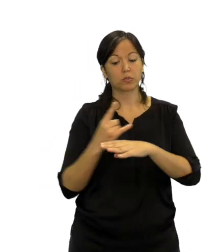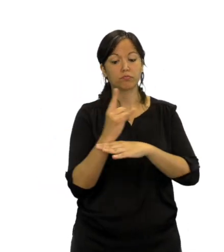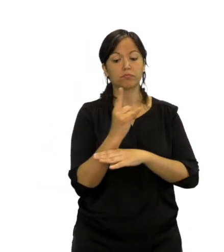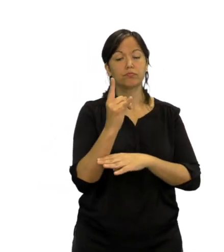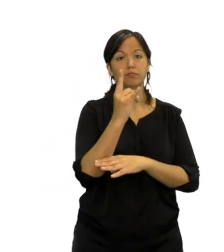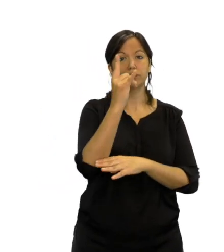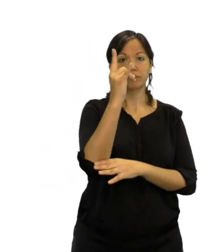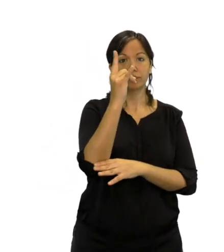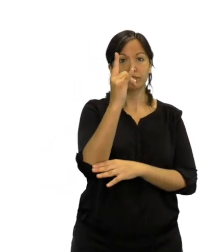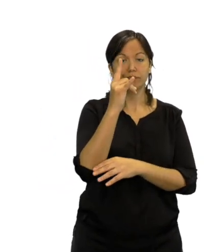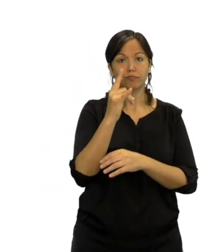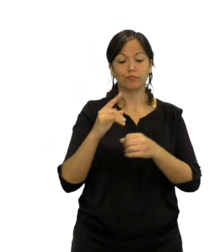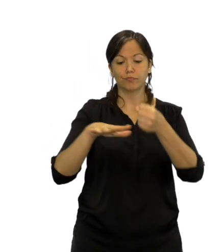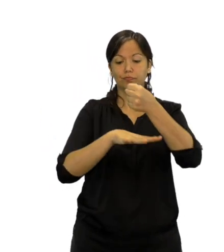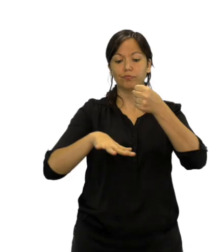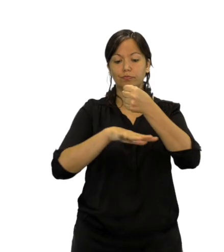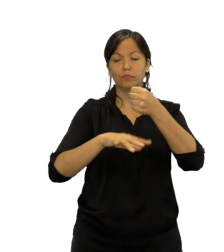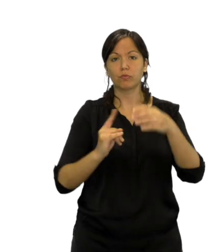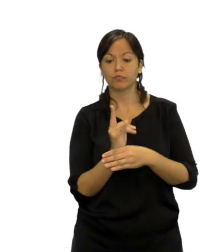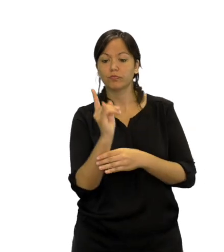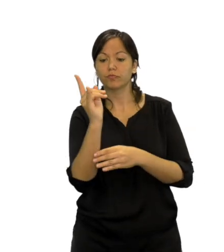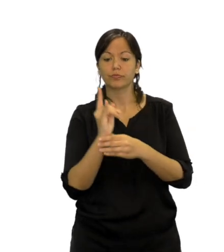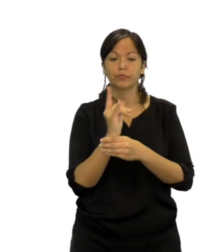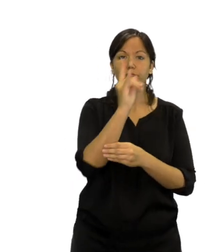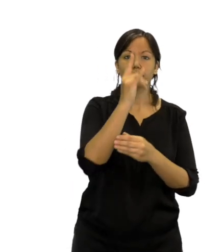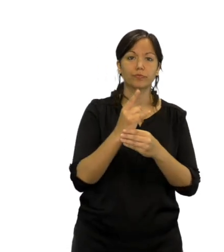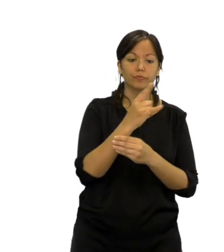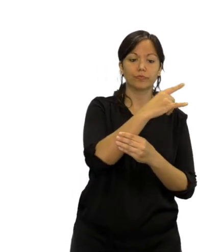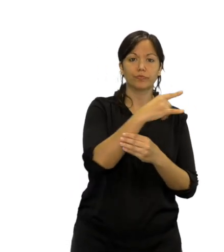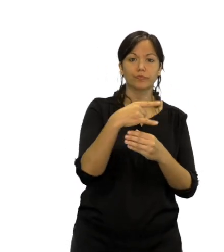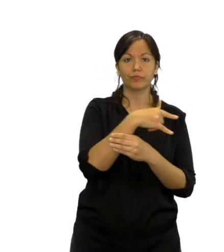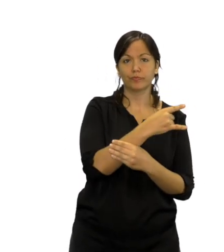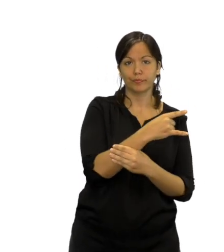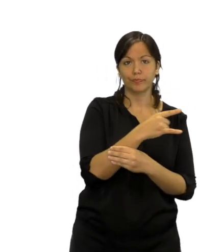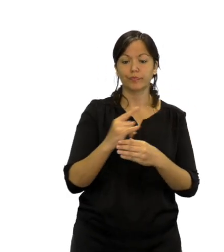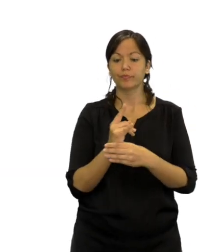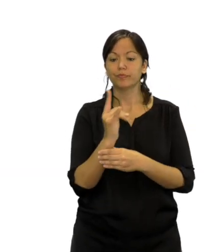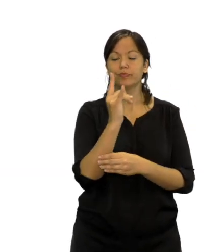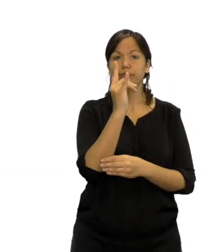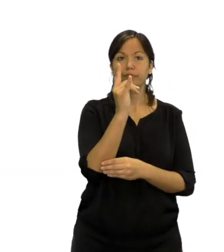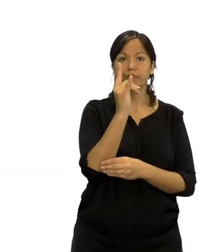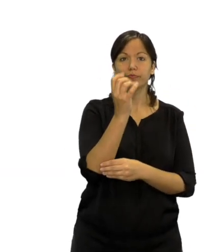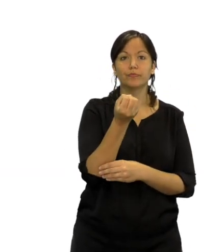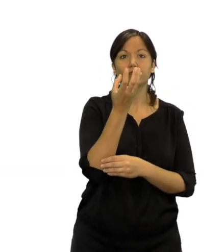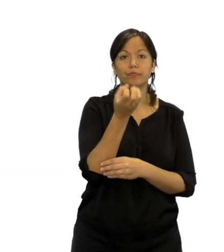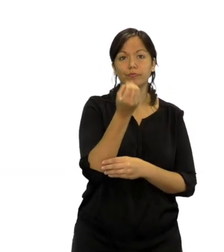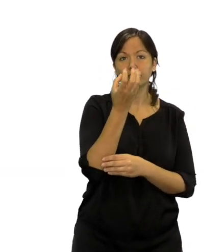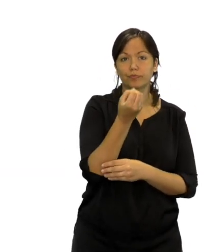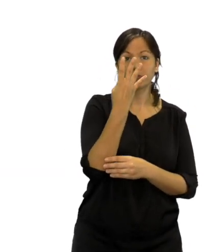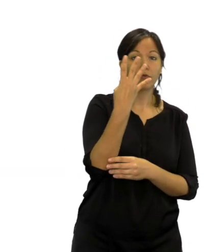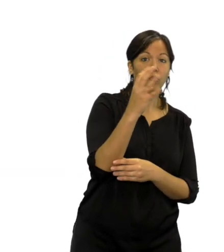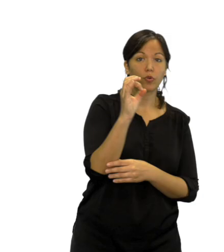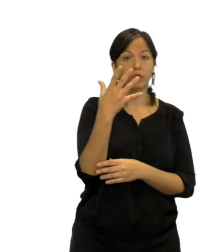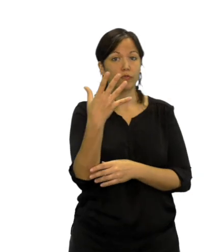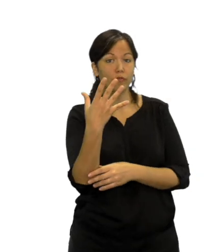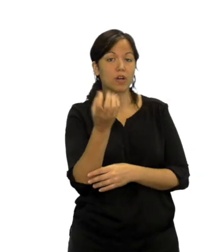between 20 to 60 centimeters. It has a branched stem with fine scattered hairs. The leaves are